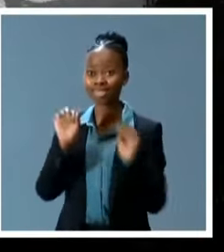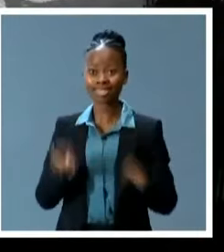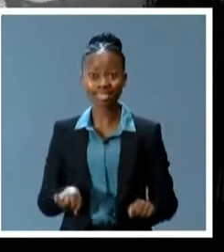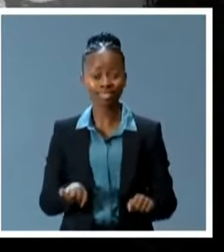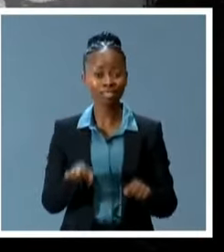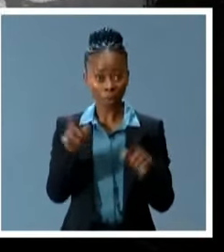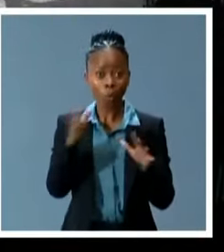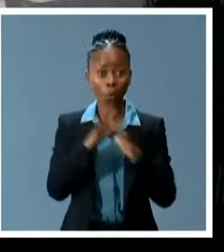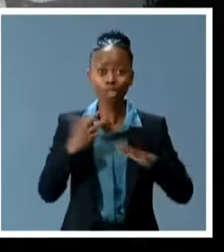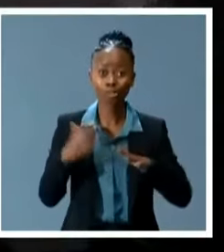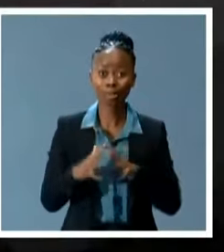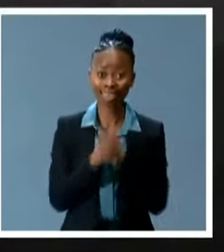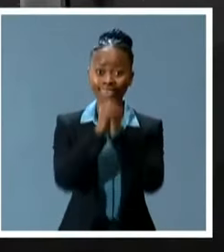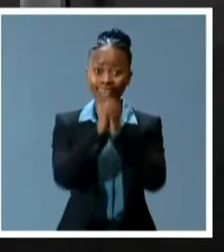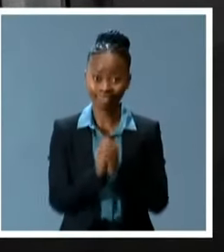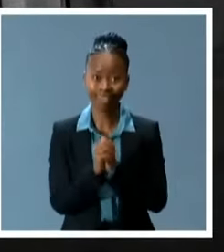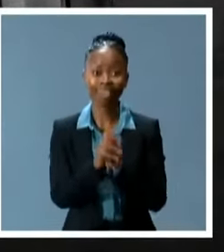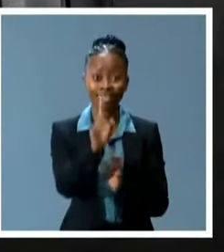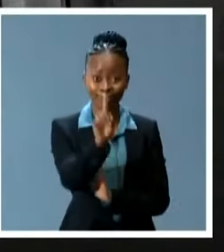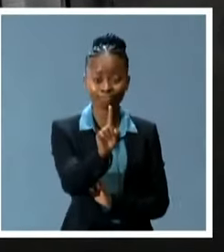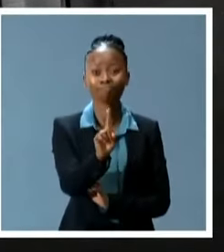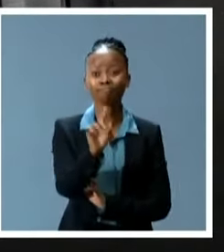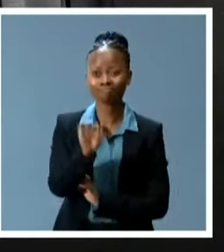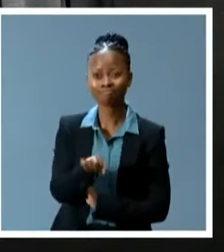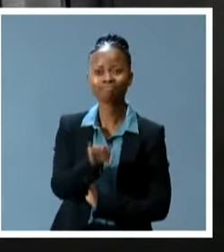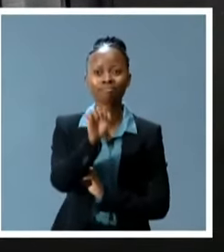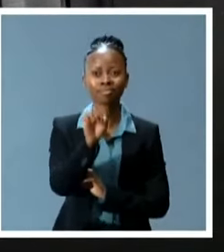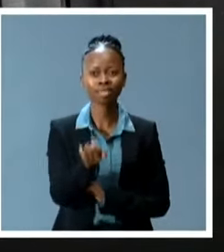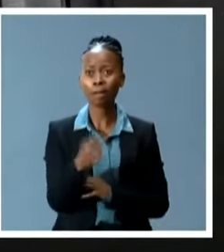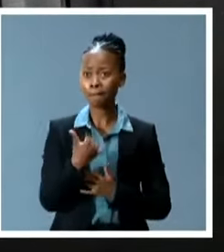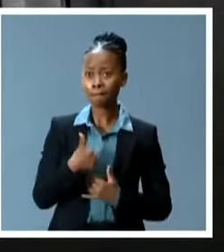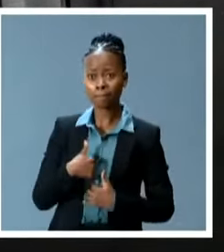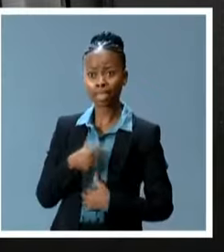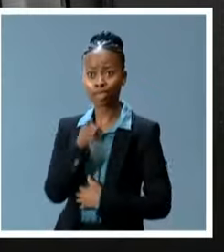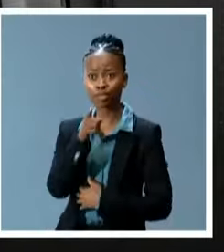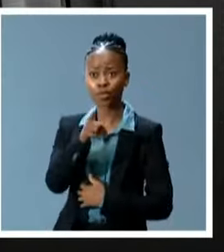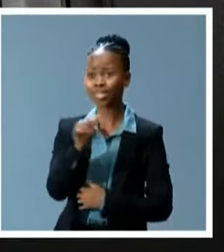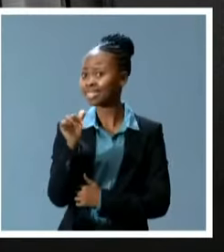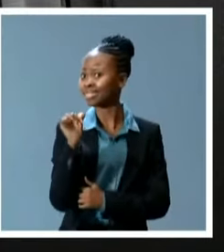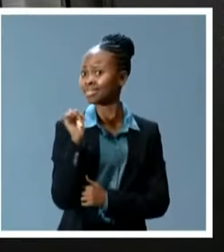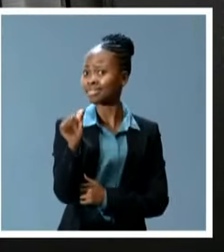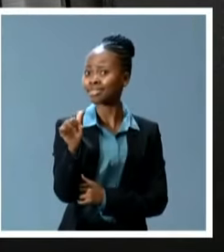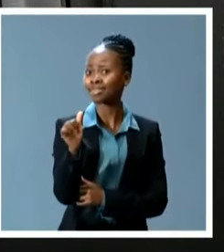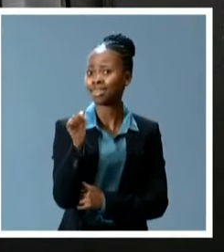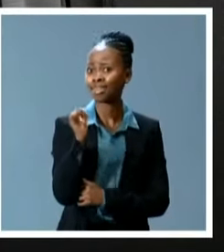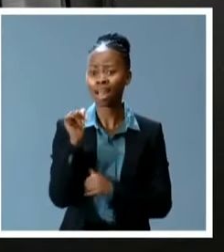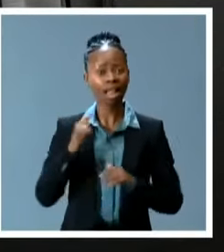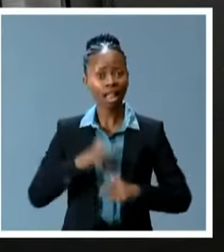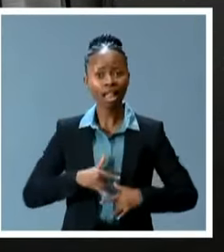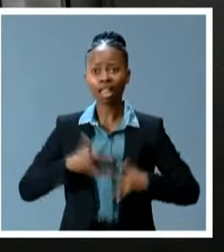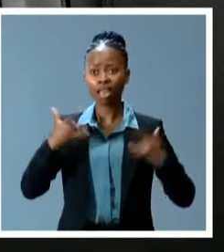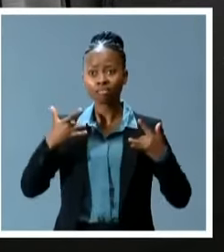and defeat Corona. And now we are cold.